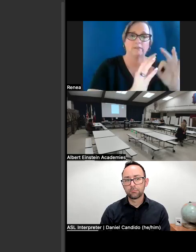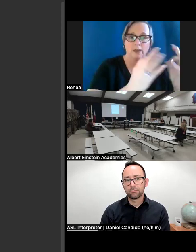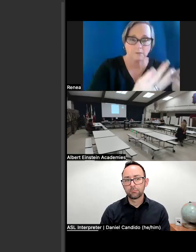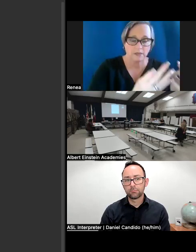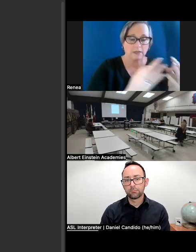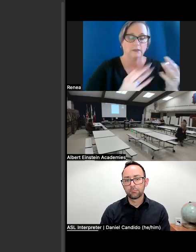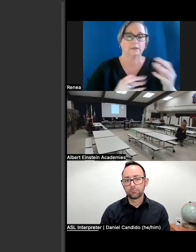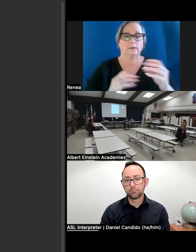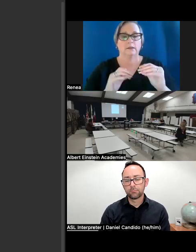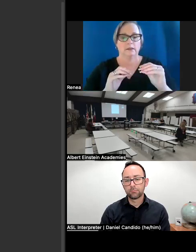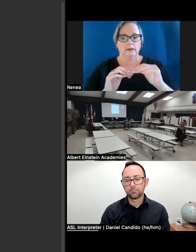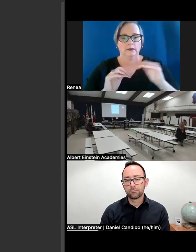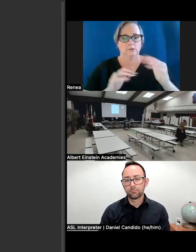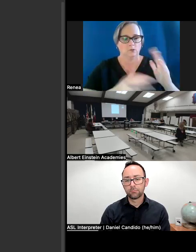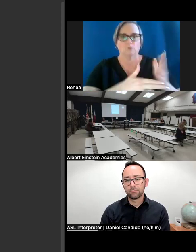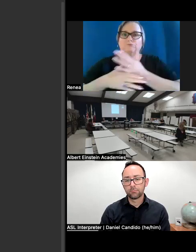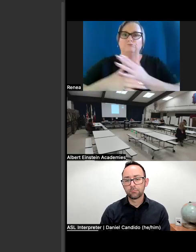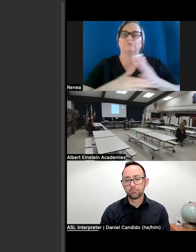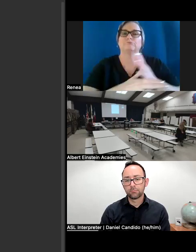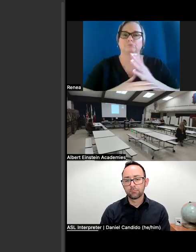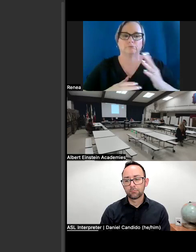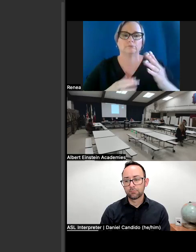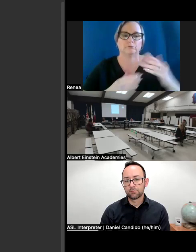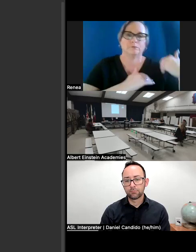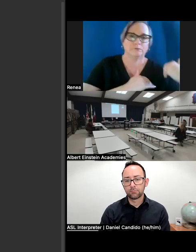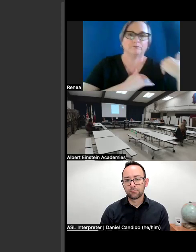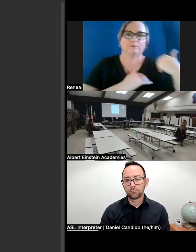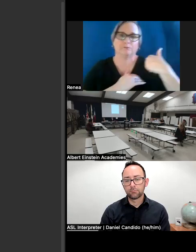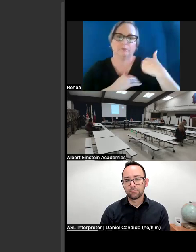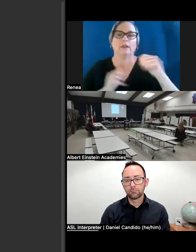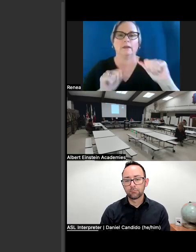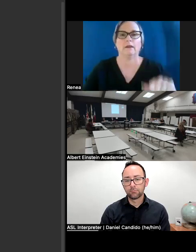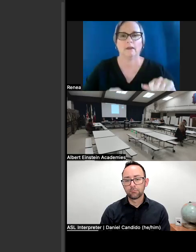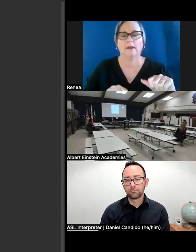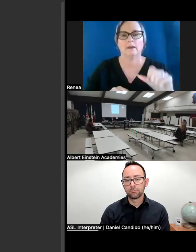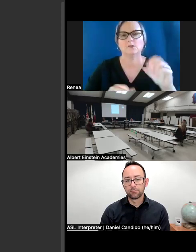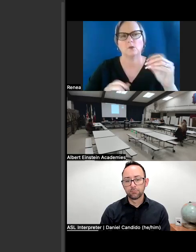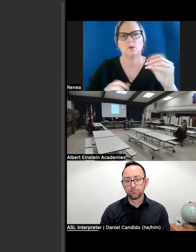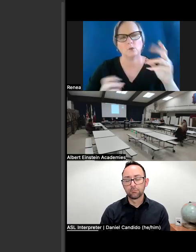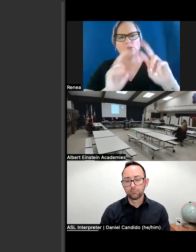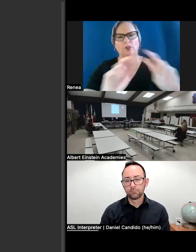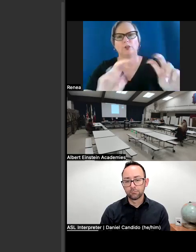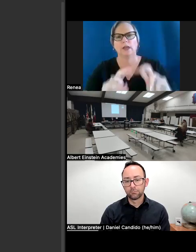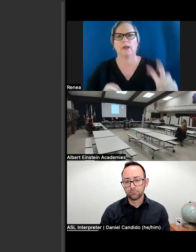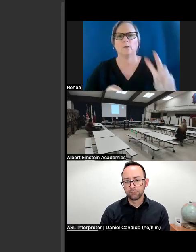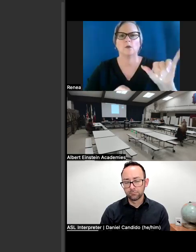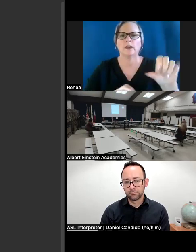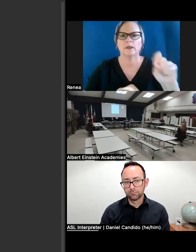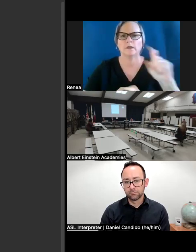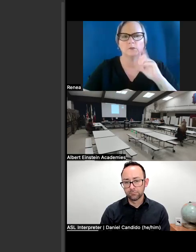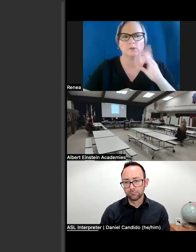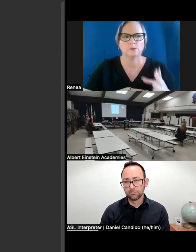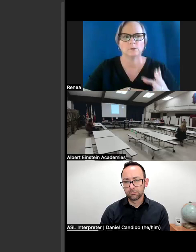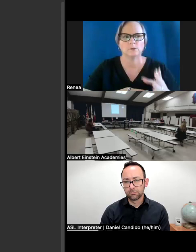is that shared responsibility across the learning community. So we're going to be looking at ways to improve our attendance again in the year going